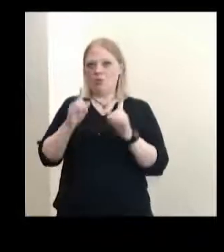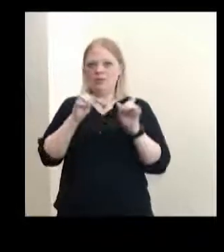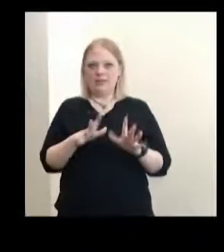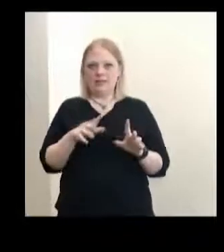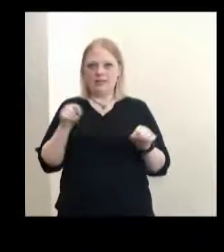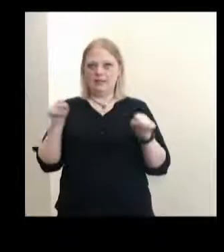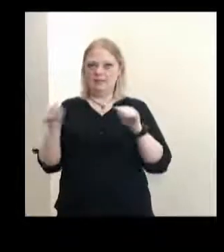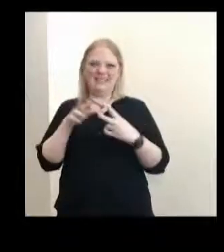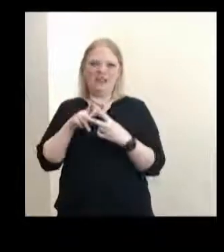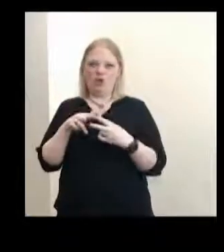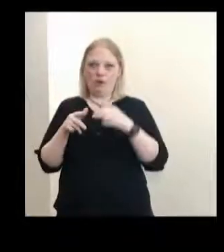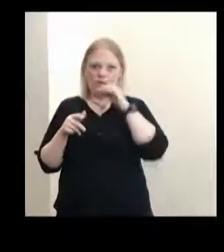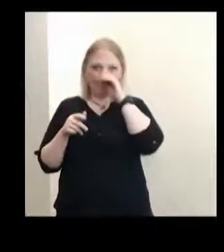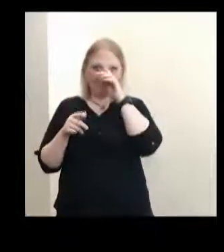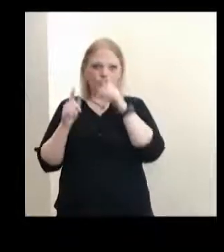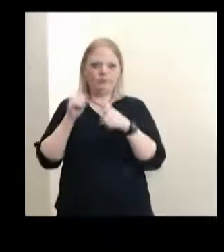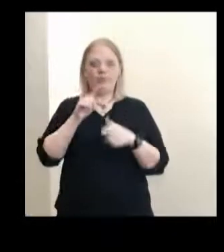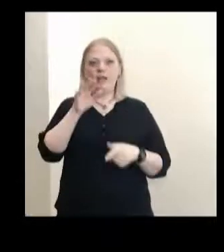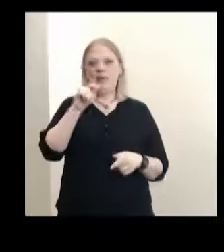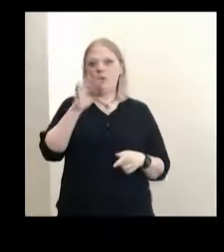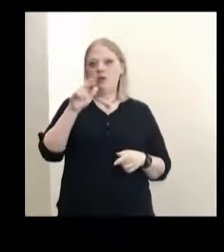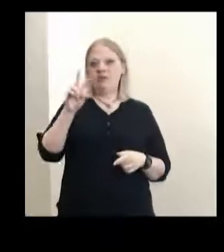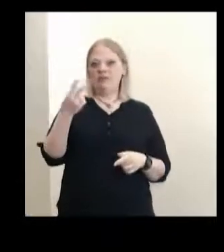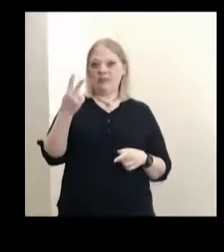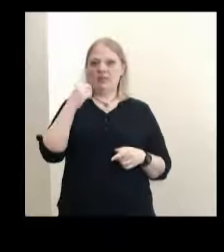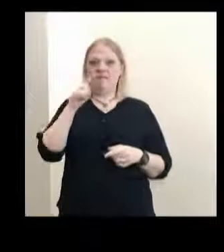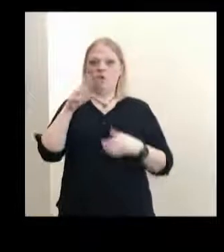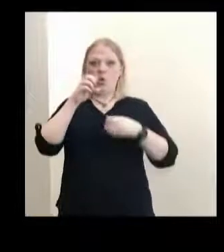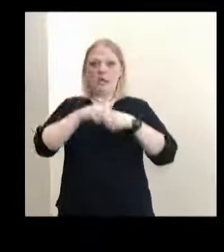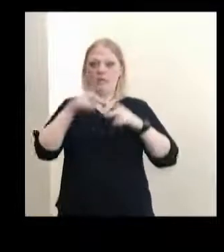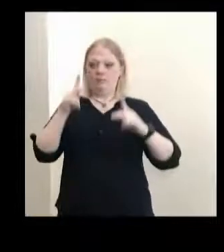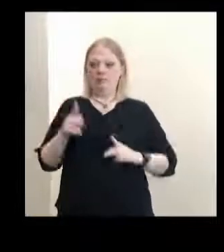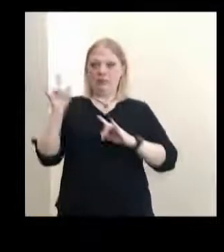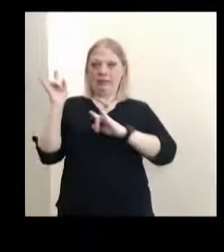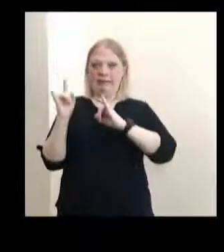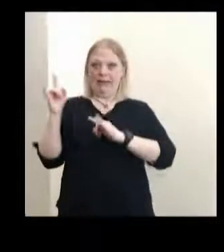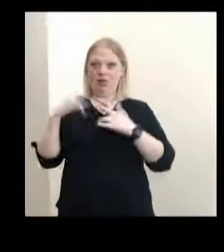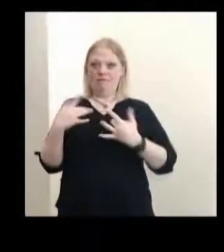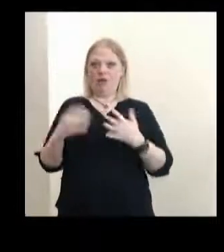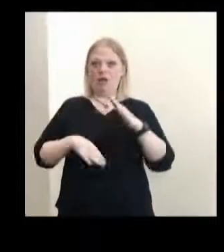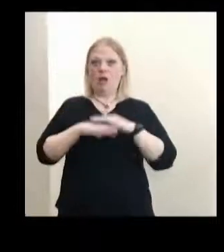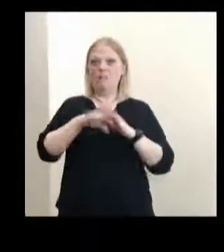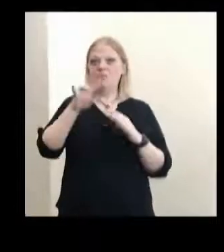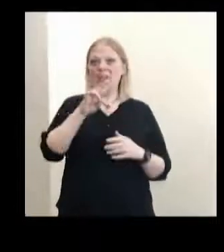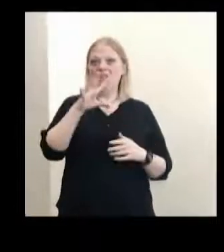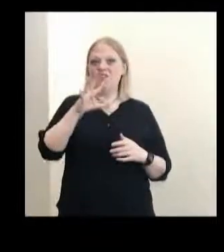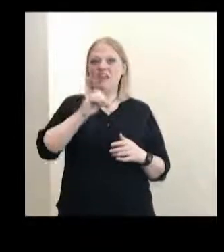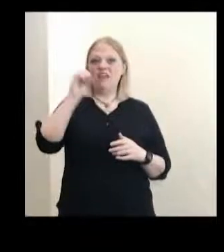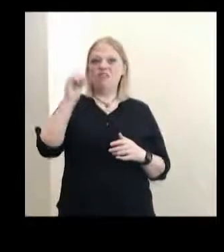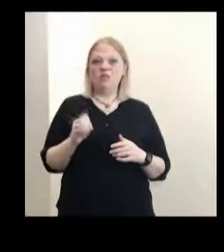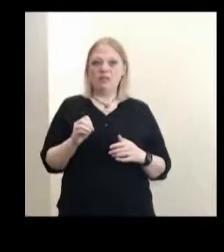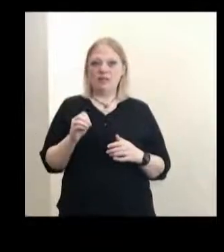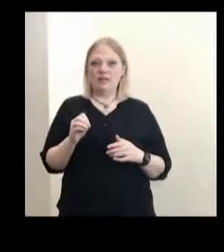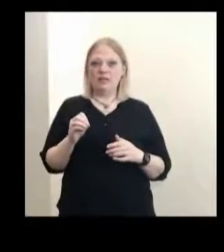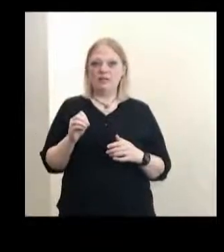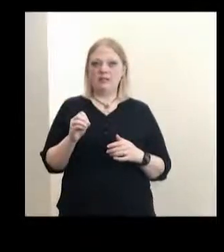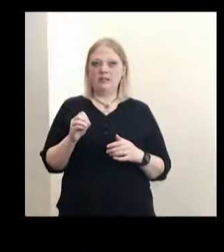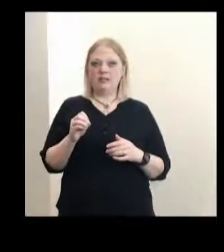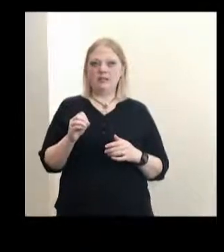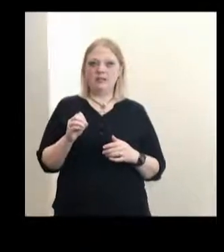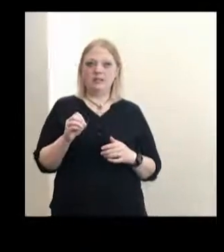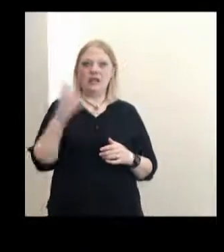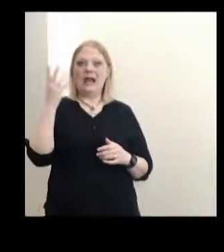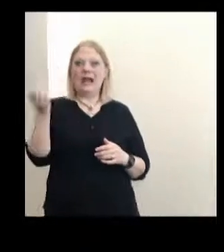capacity restrictions for in-person catered events will be either up to 75% occupancy and this is